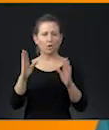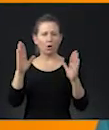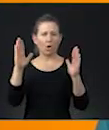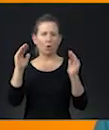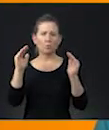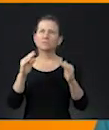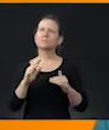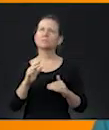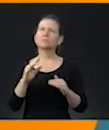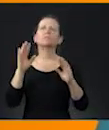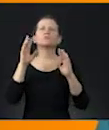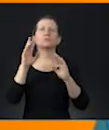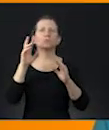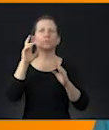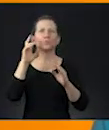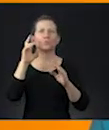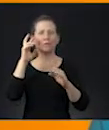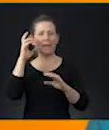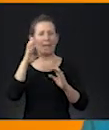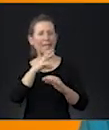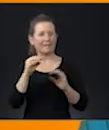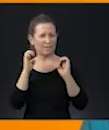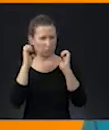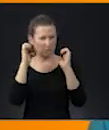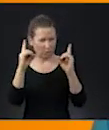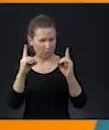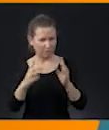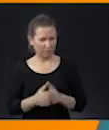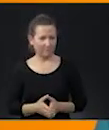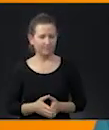in Education.